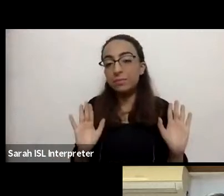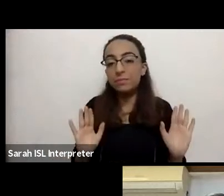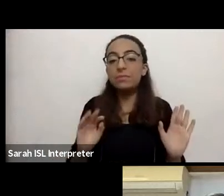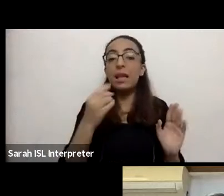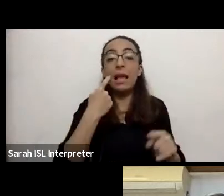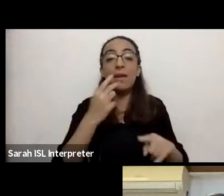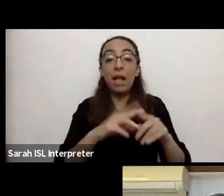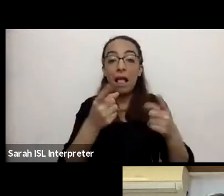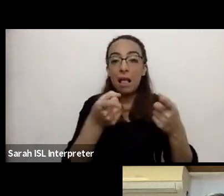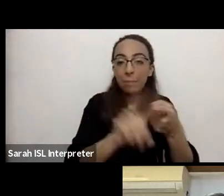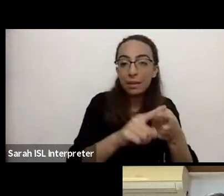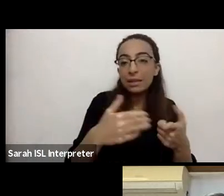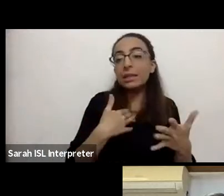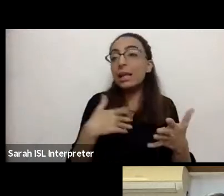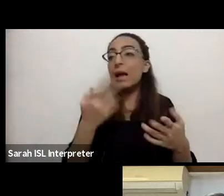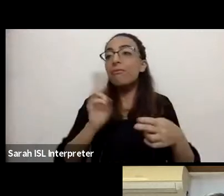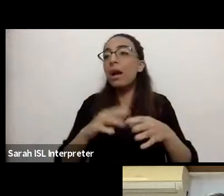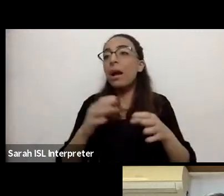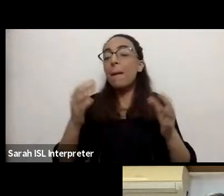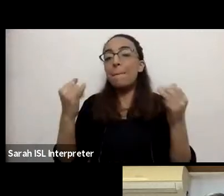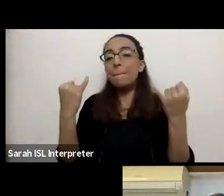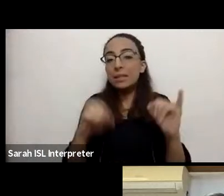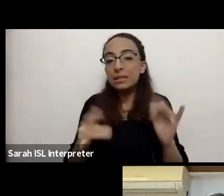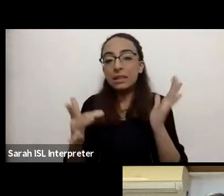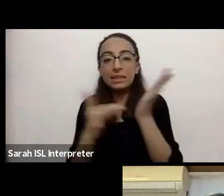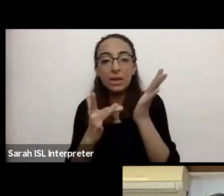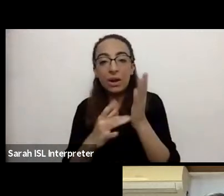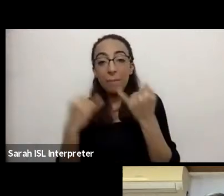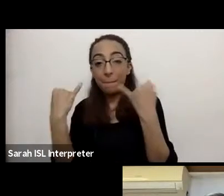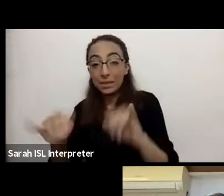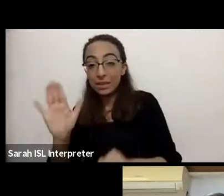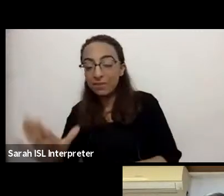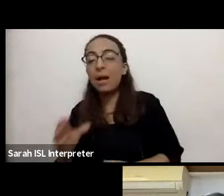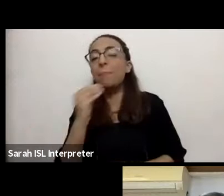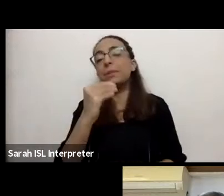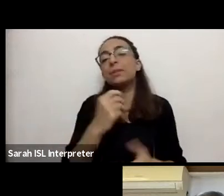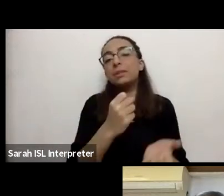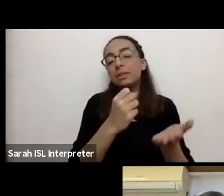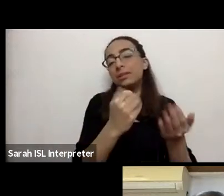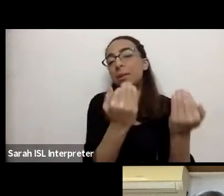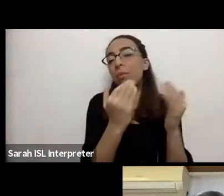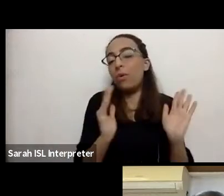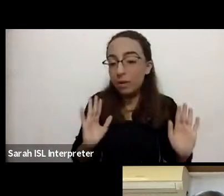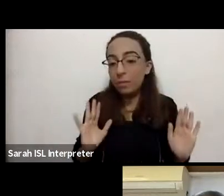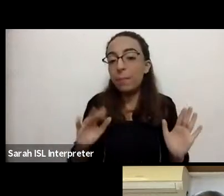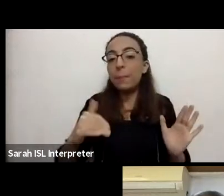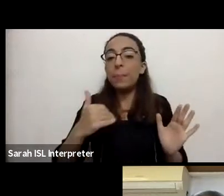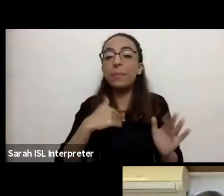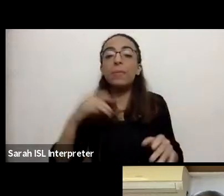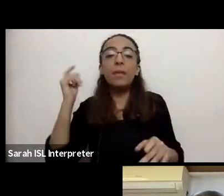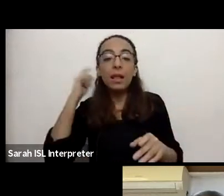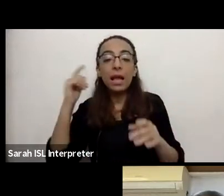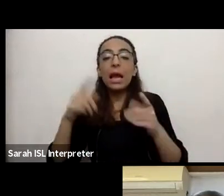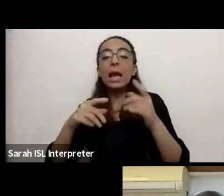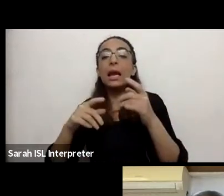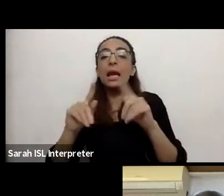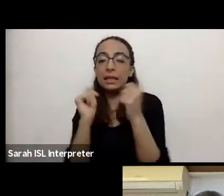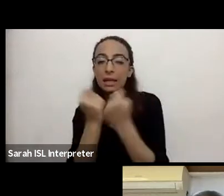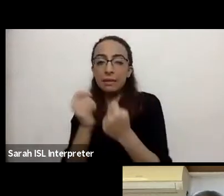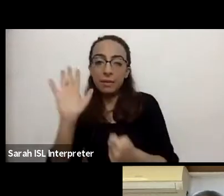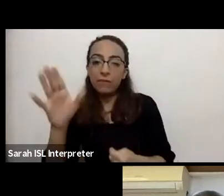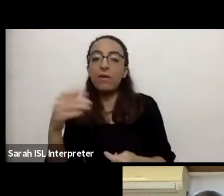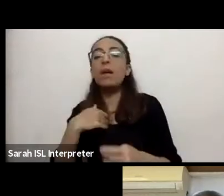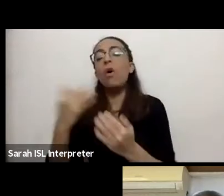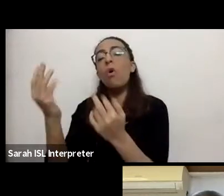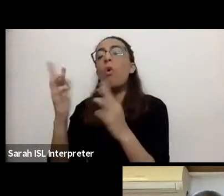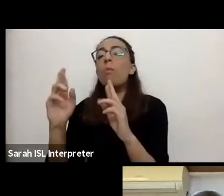please do bear with us in case there is any technical glitch, which is beyond our control, but we have a sound technical team which should come